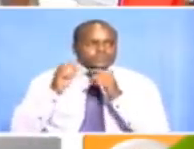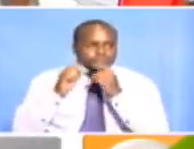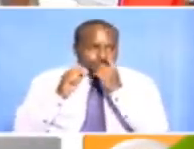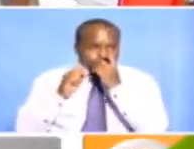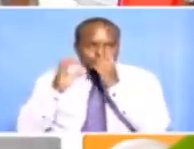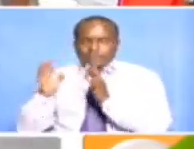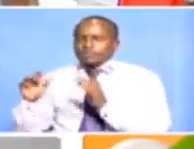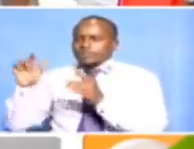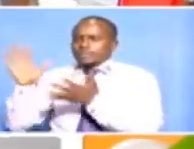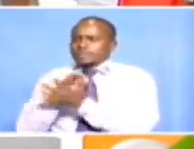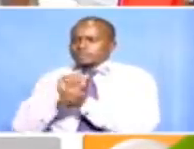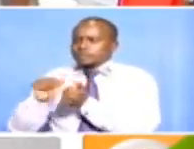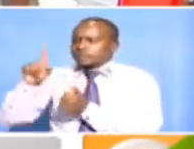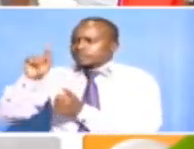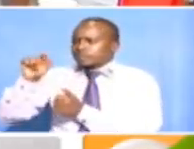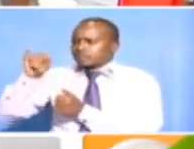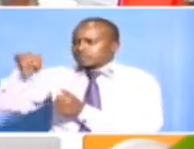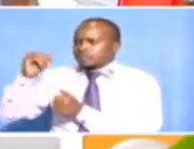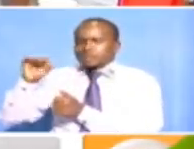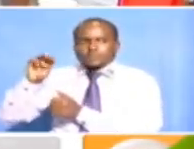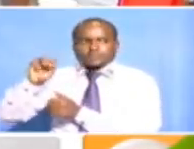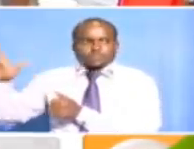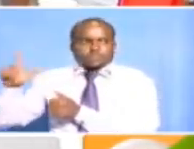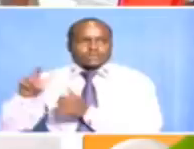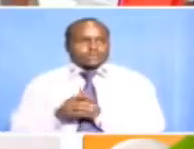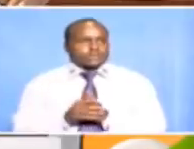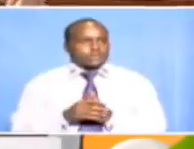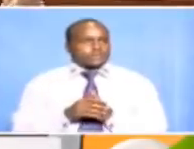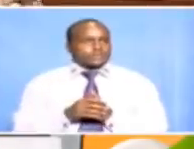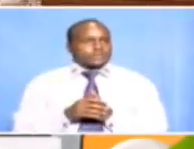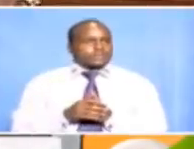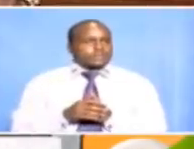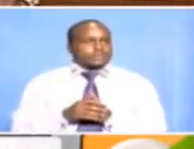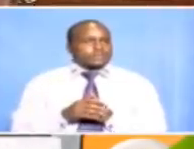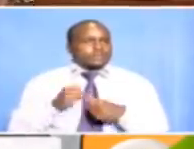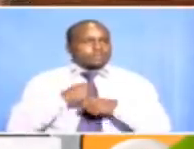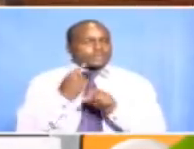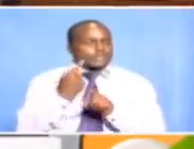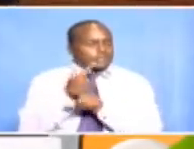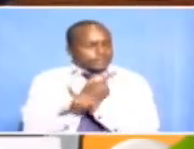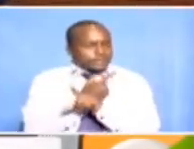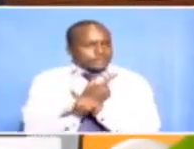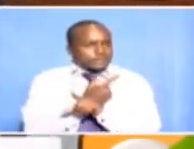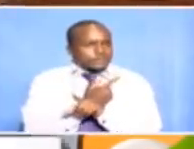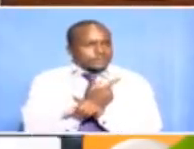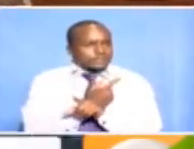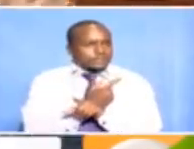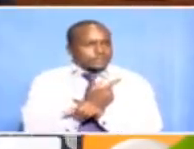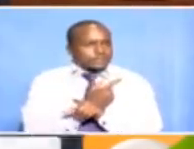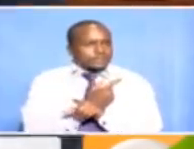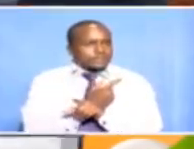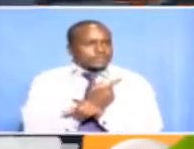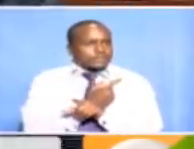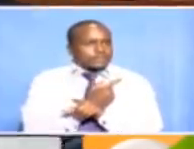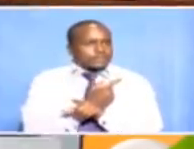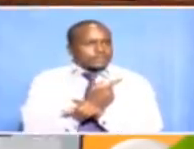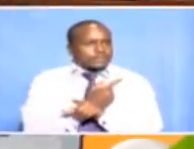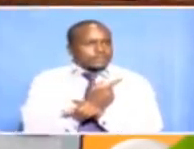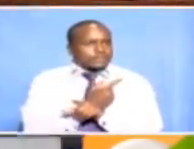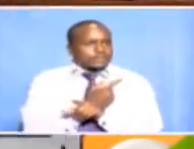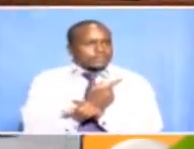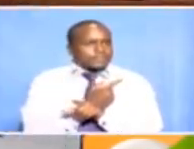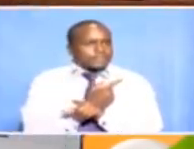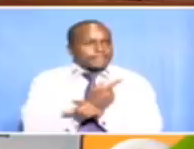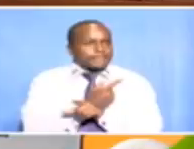that. You differentiate, Jeff, between structures constructed on top of